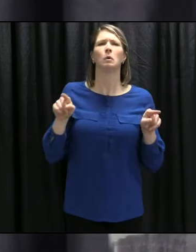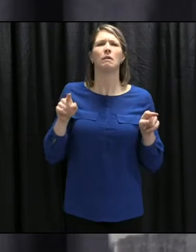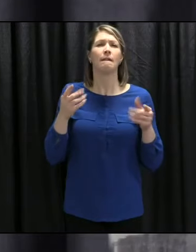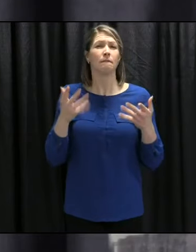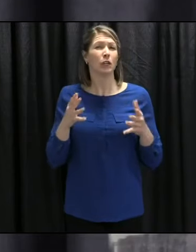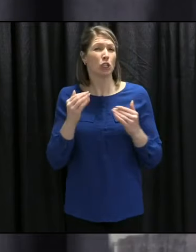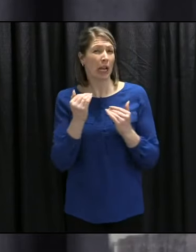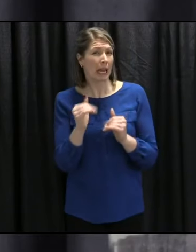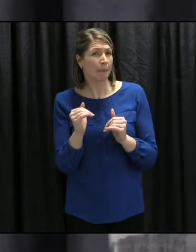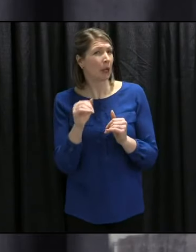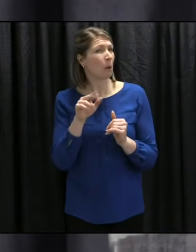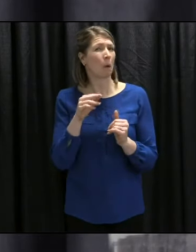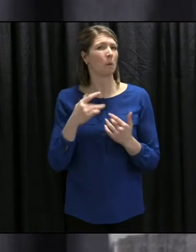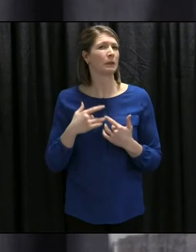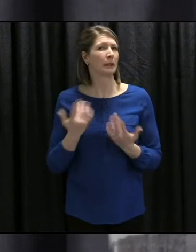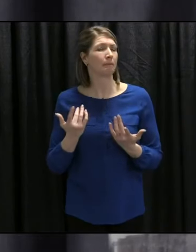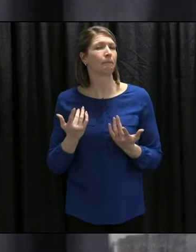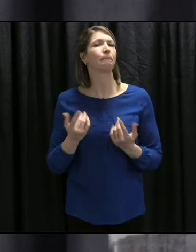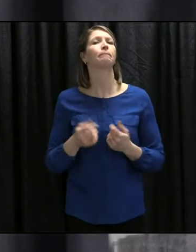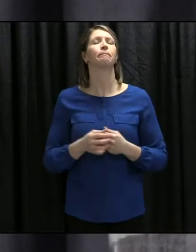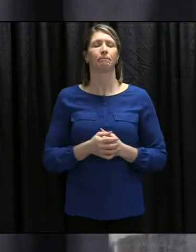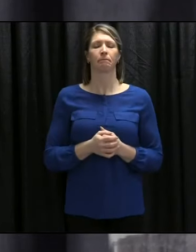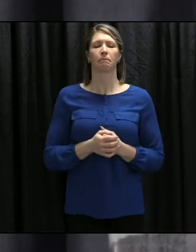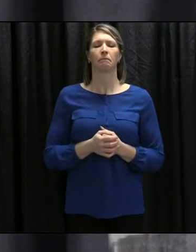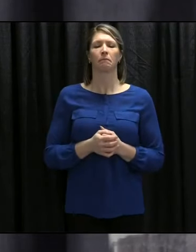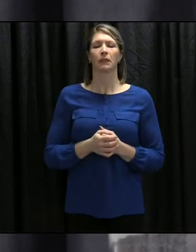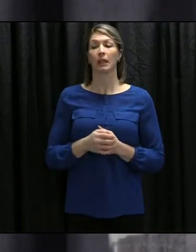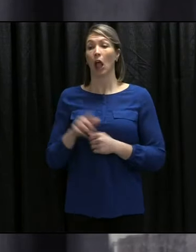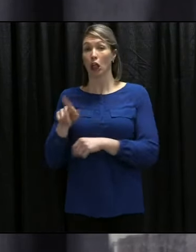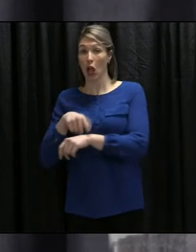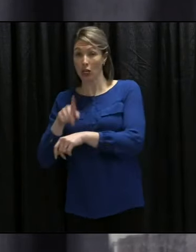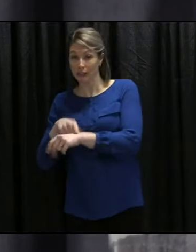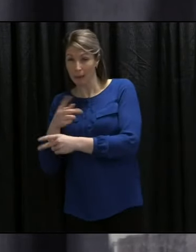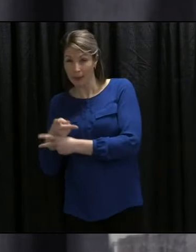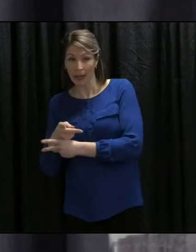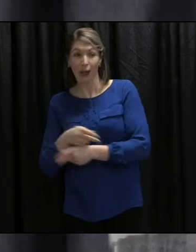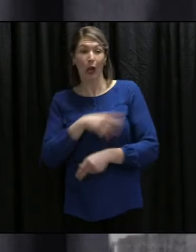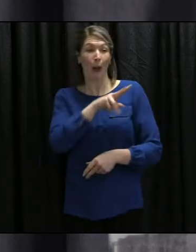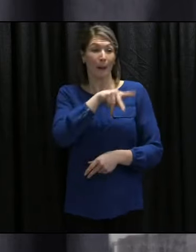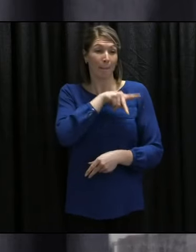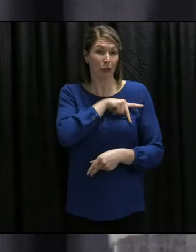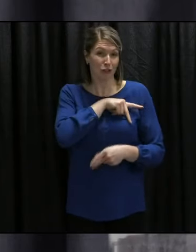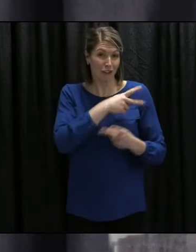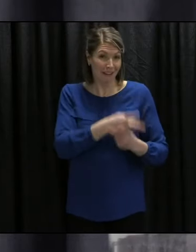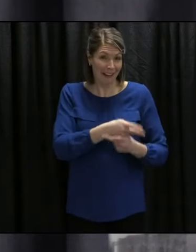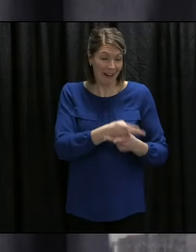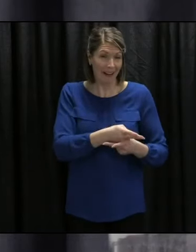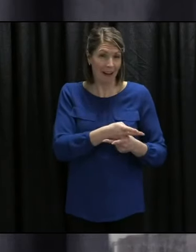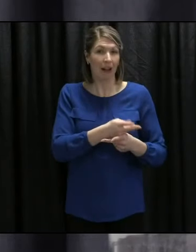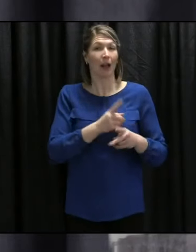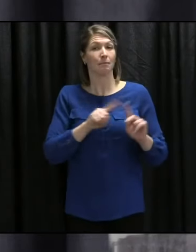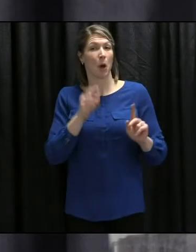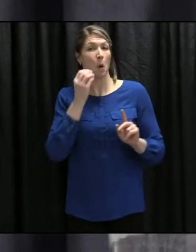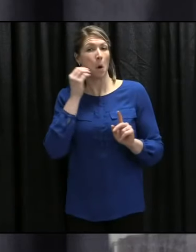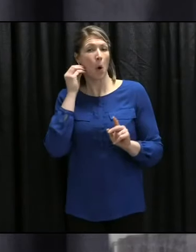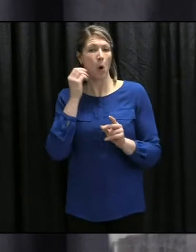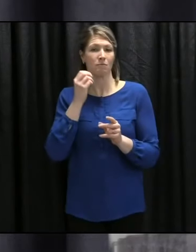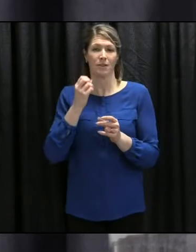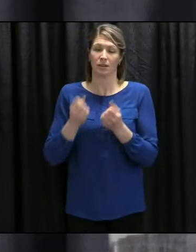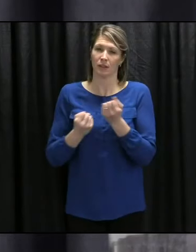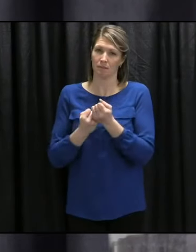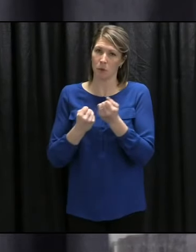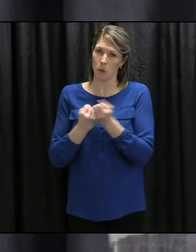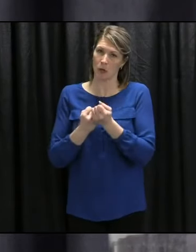home support than we do with personal care. And that is probably going to be the knottiest of the problems to